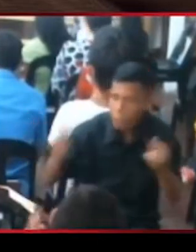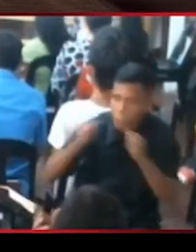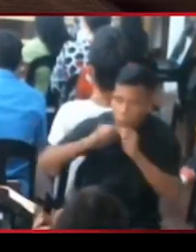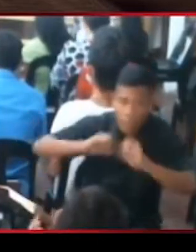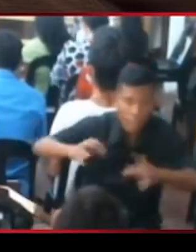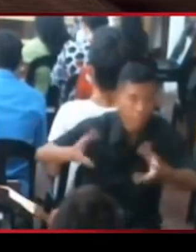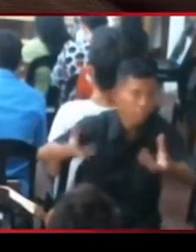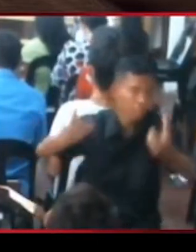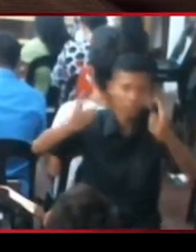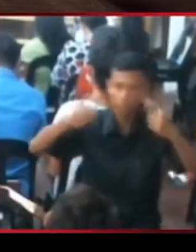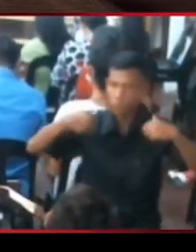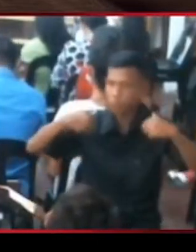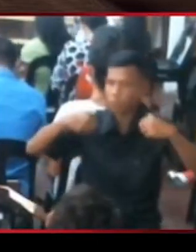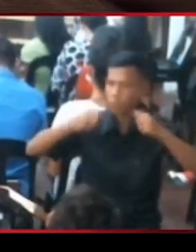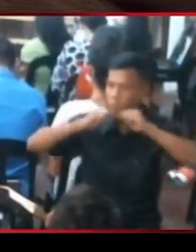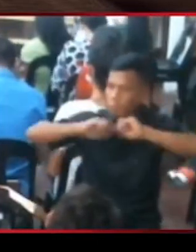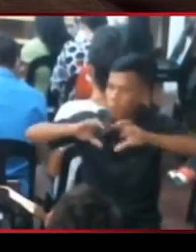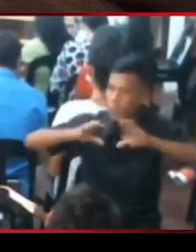yes.